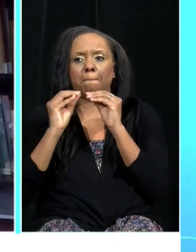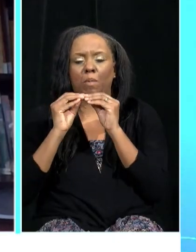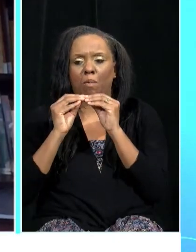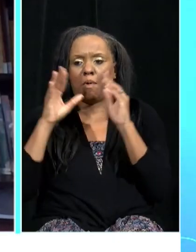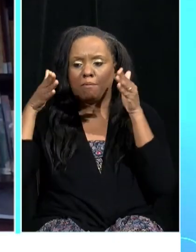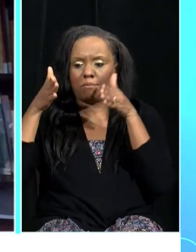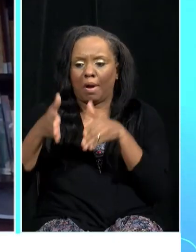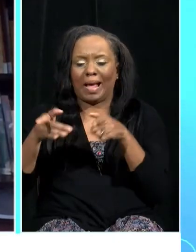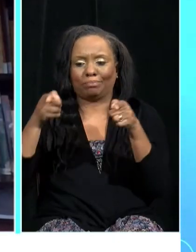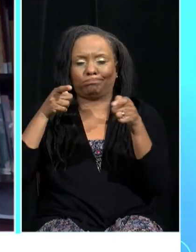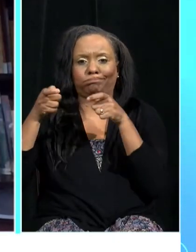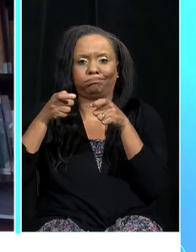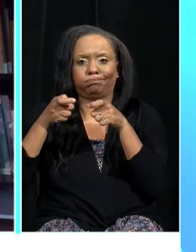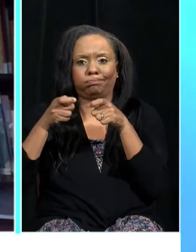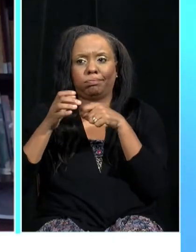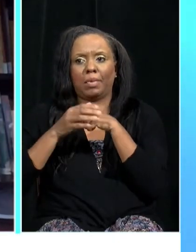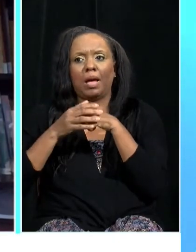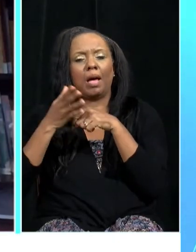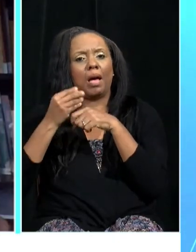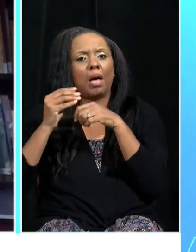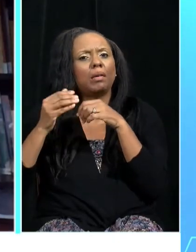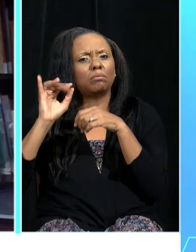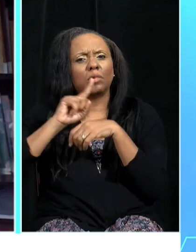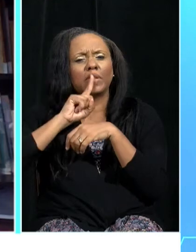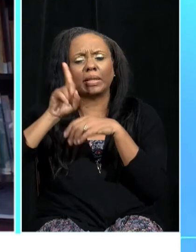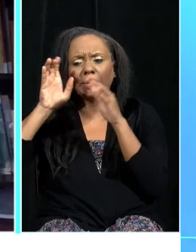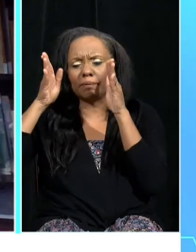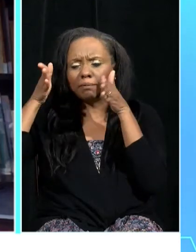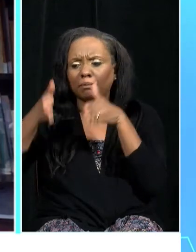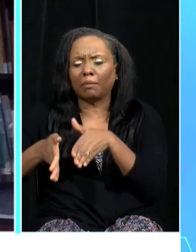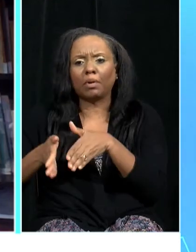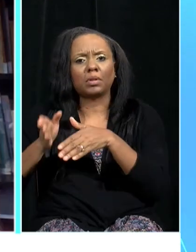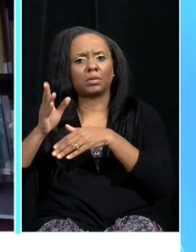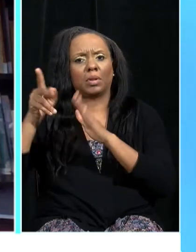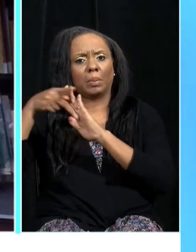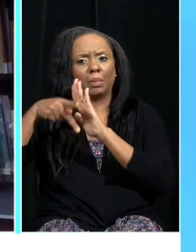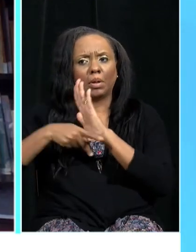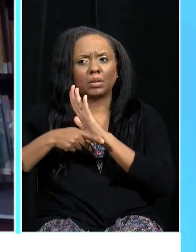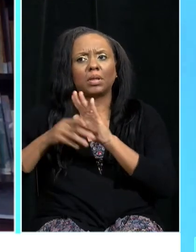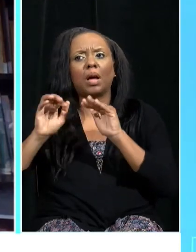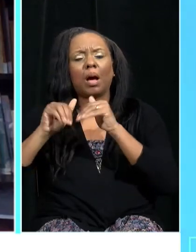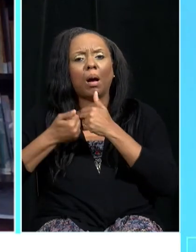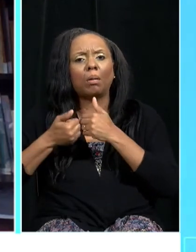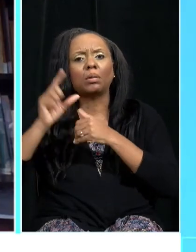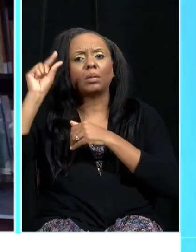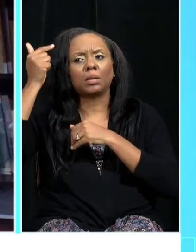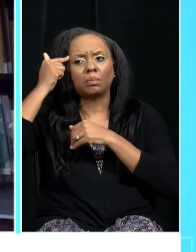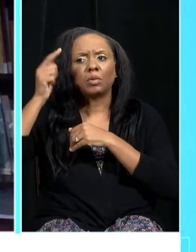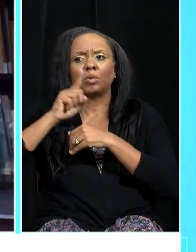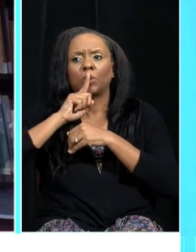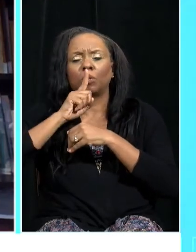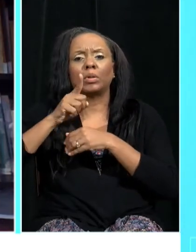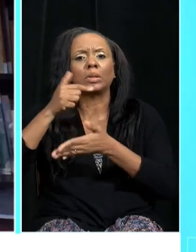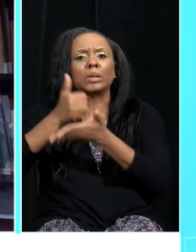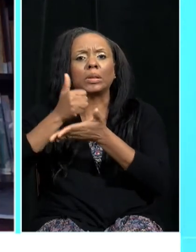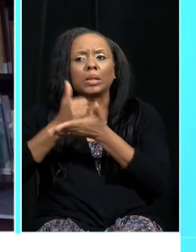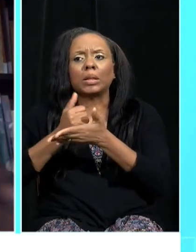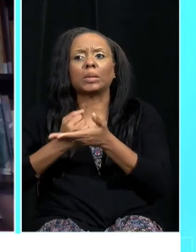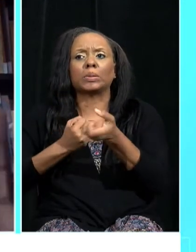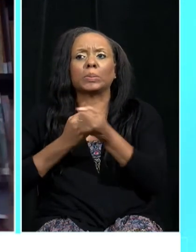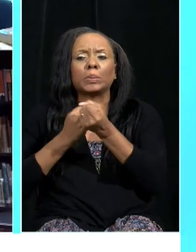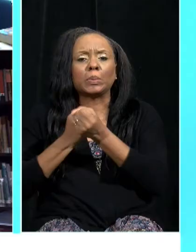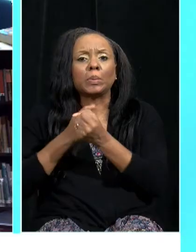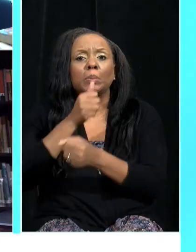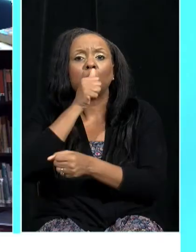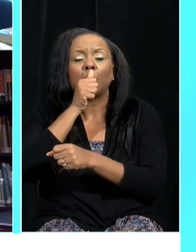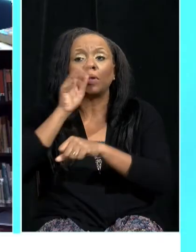focus of government policy going forward. How do governments facilitate private sector led growth? I mean, we